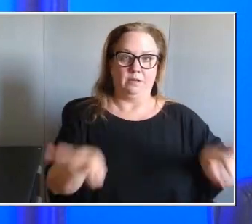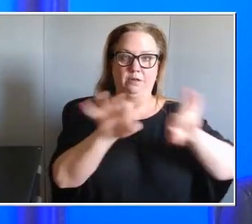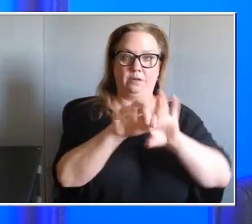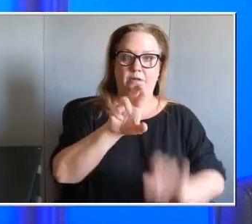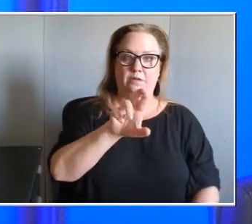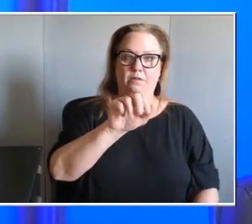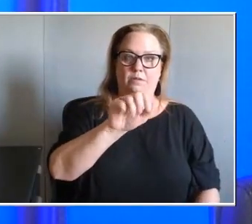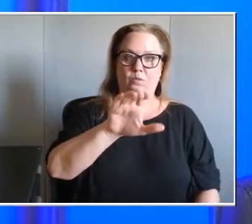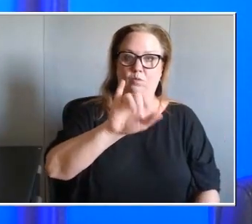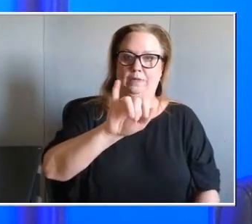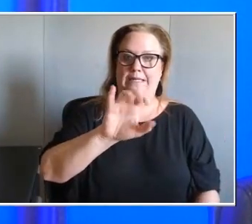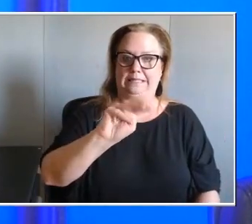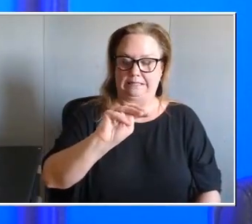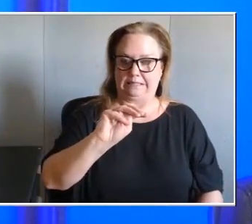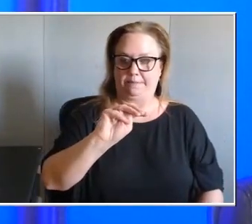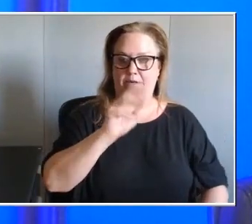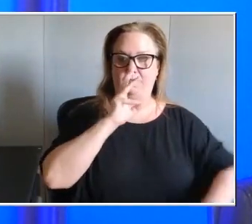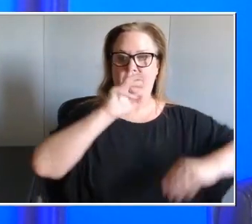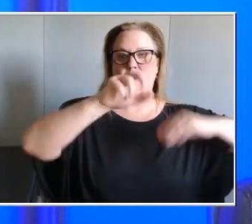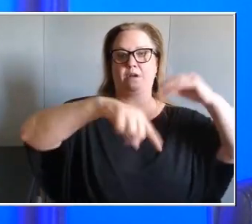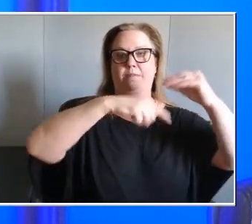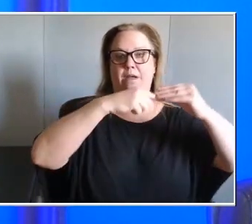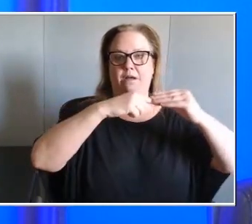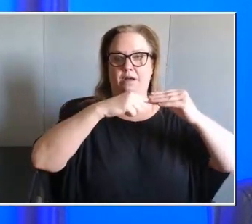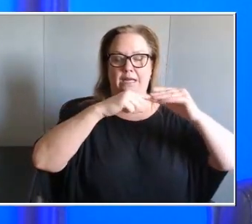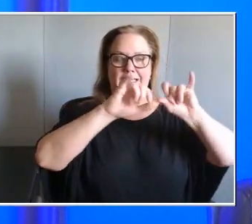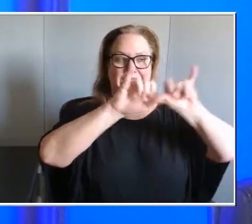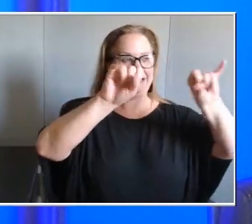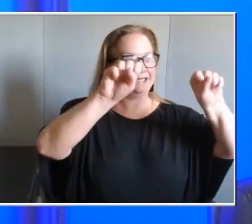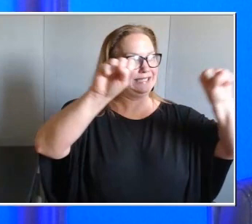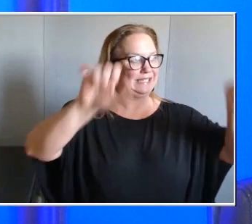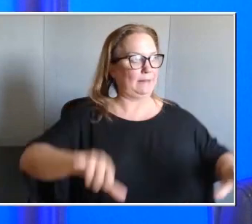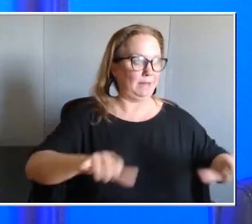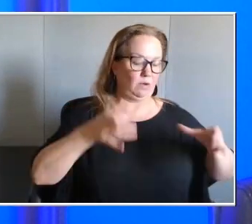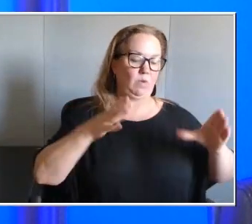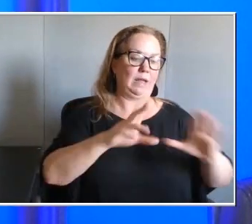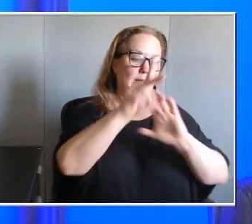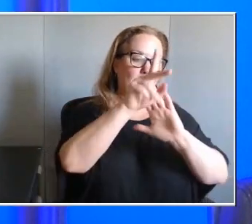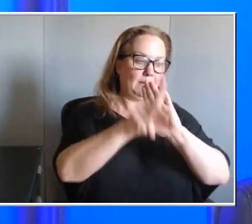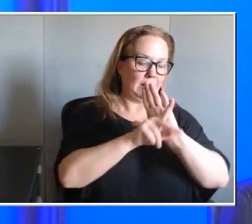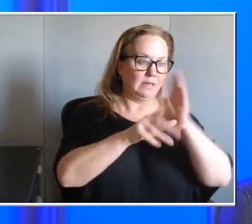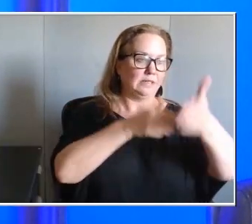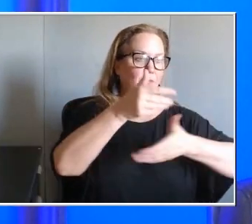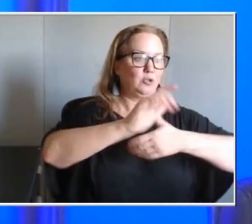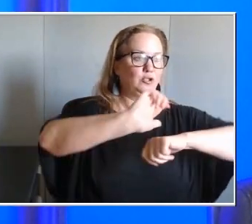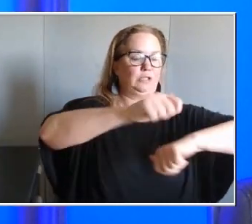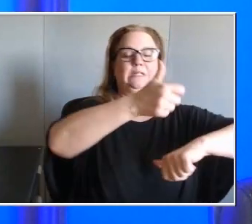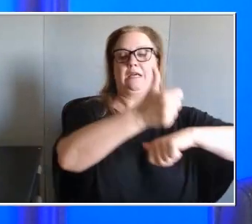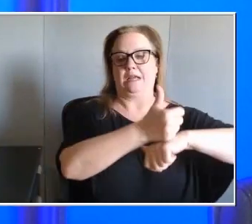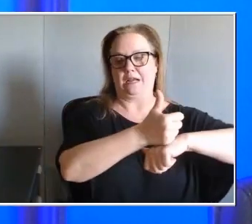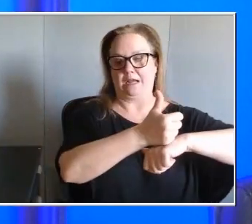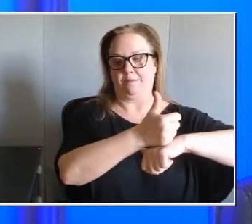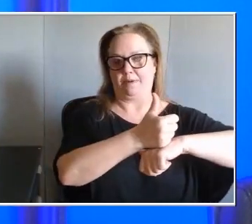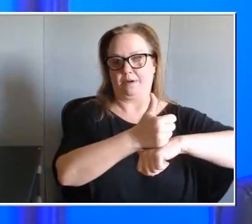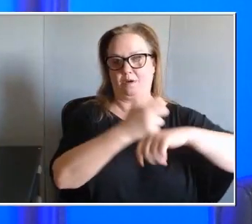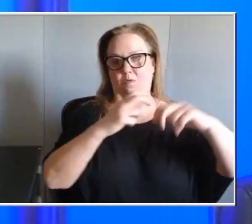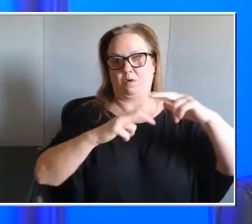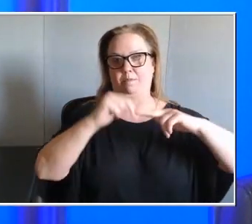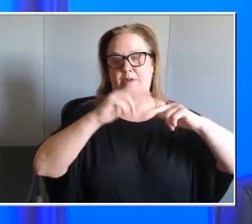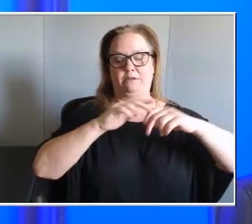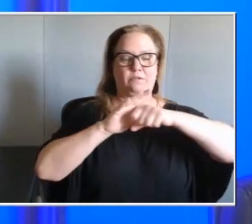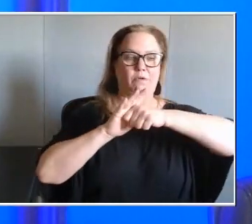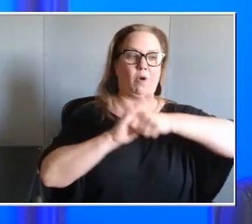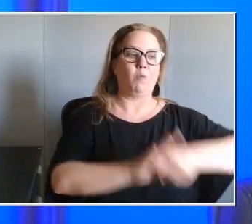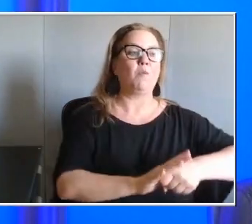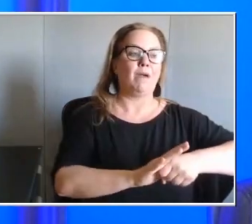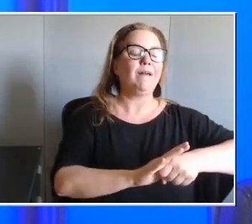talk about racism, we talk about it in a systemic way, how there are policies and procedures in place that were built to oppress a certain